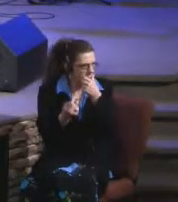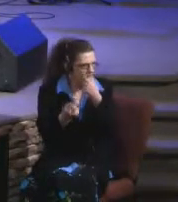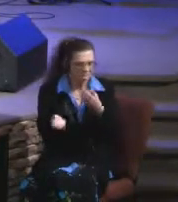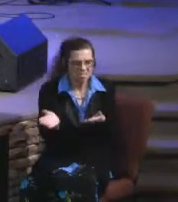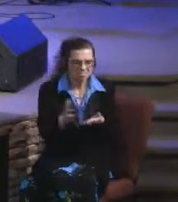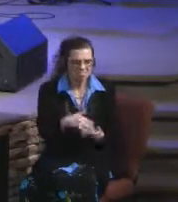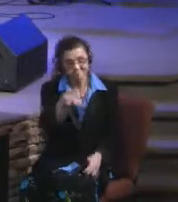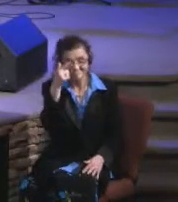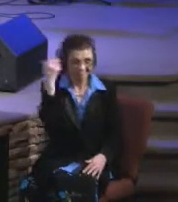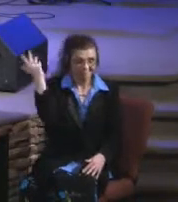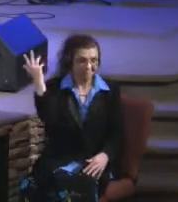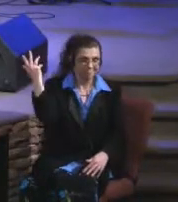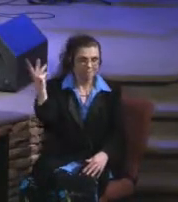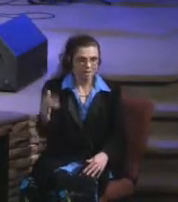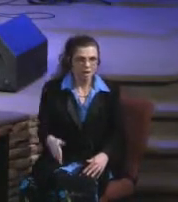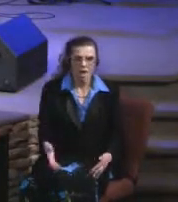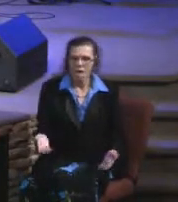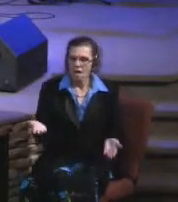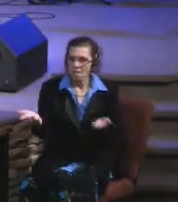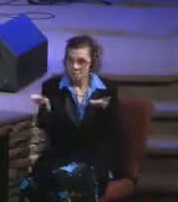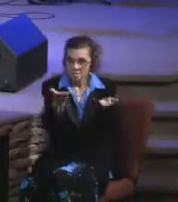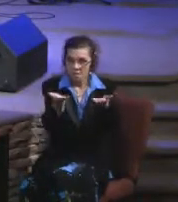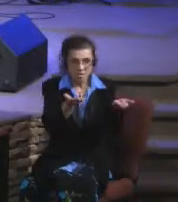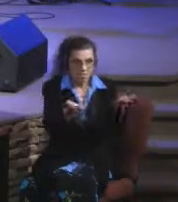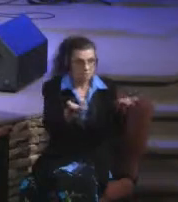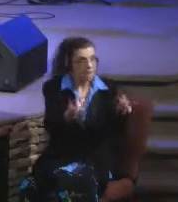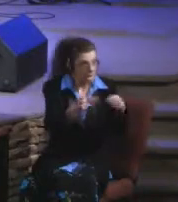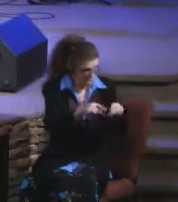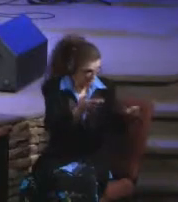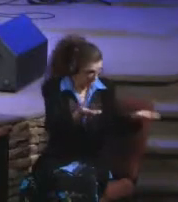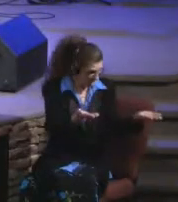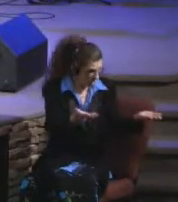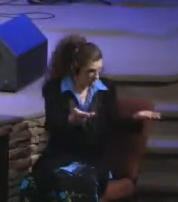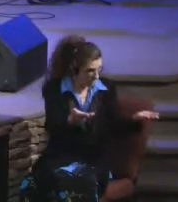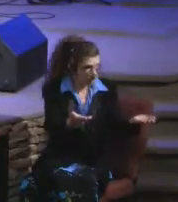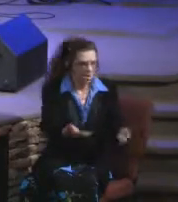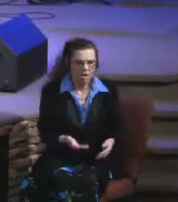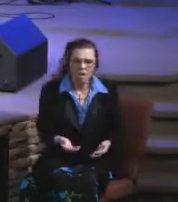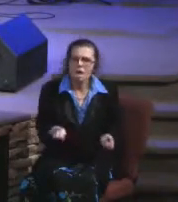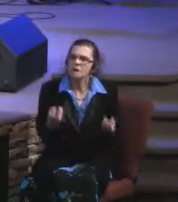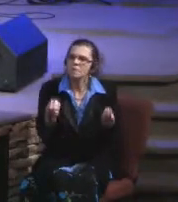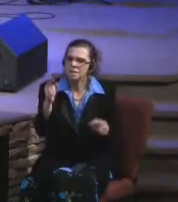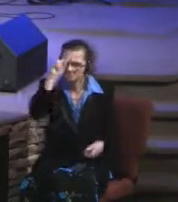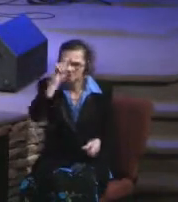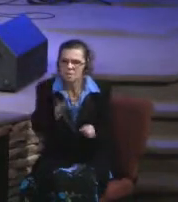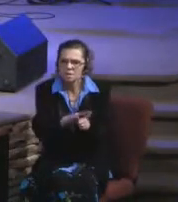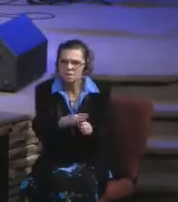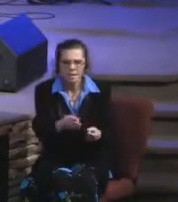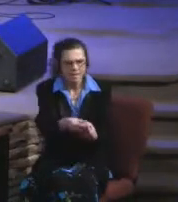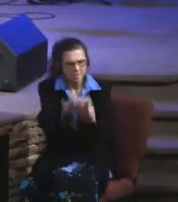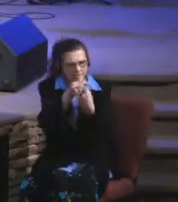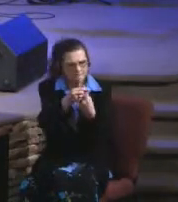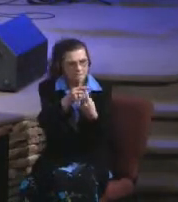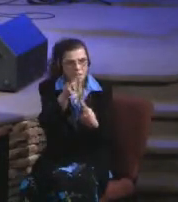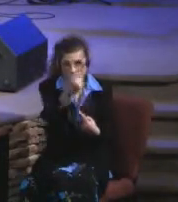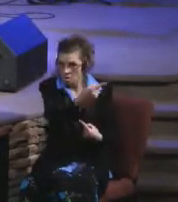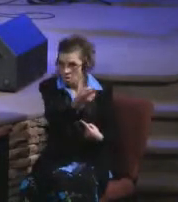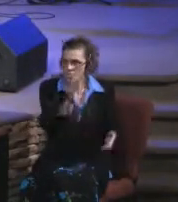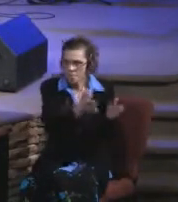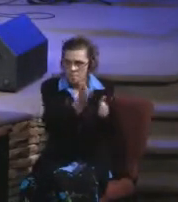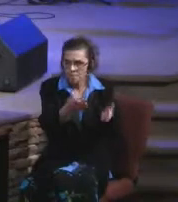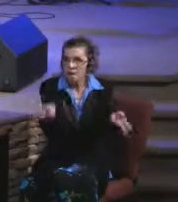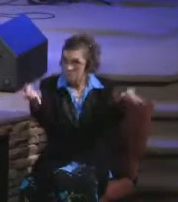for granted, if you will, the things that go on here. How many believes it's important that you and I prepare ourselves before